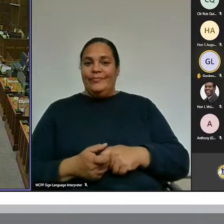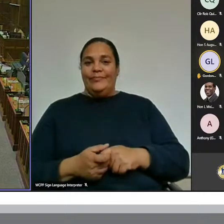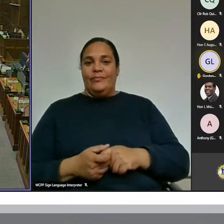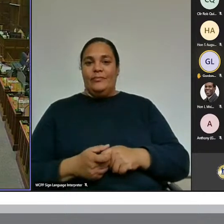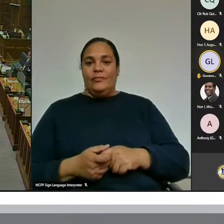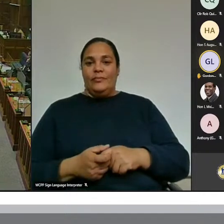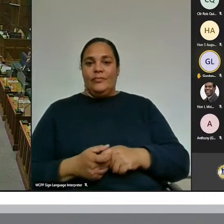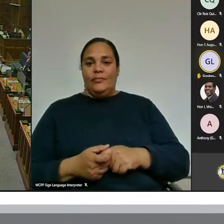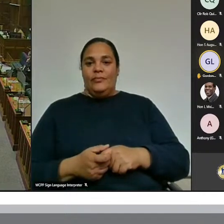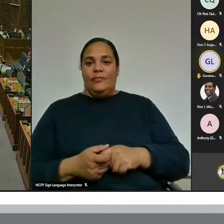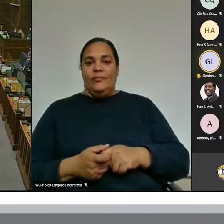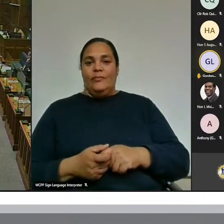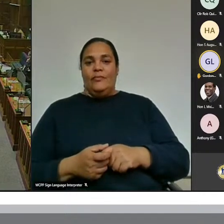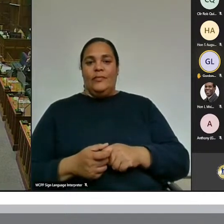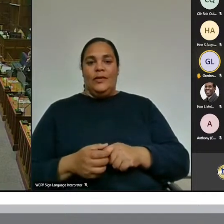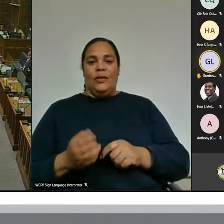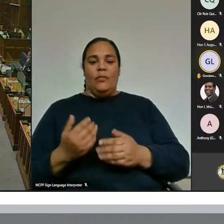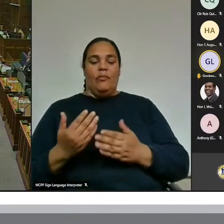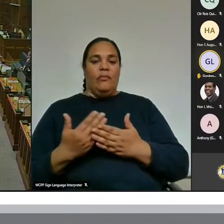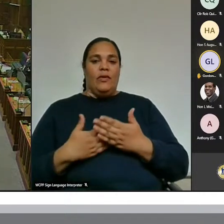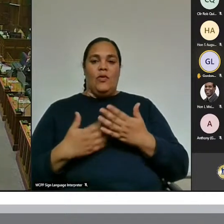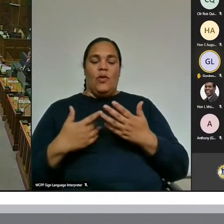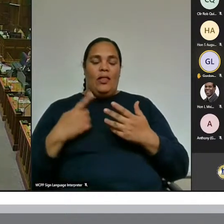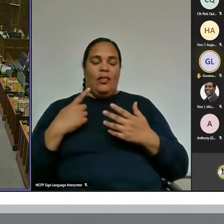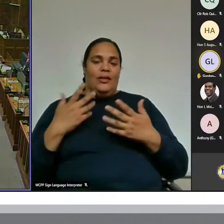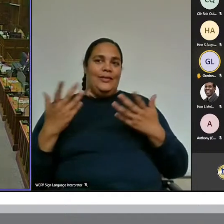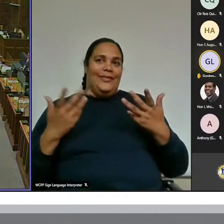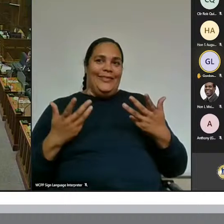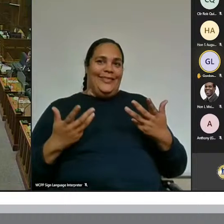there. No, what stage you lost me? Because it seems to me somewhere